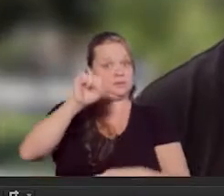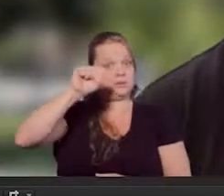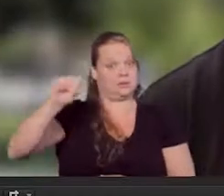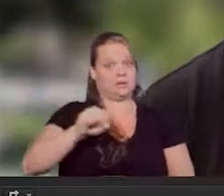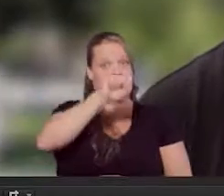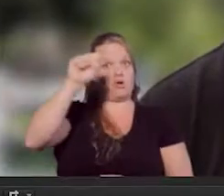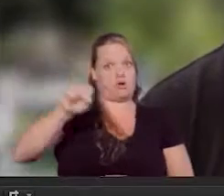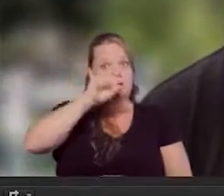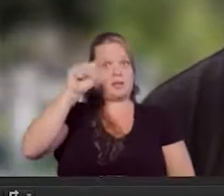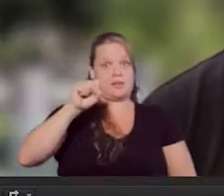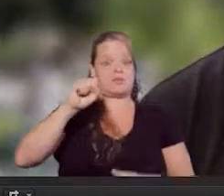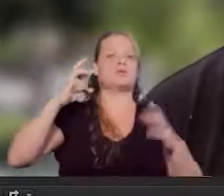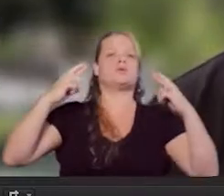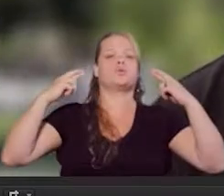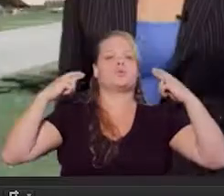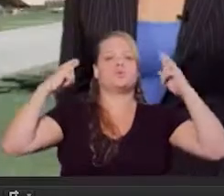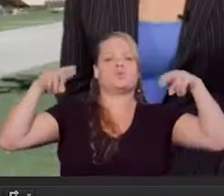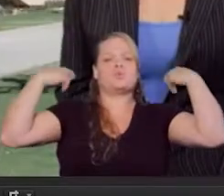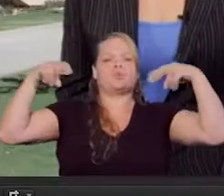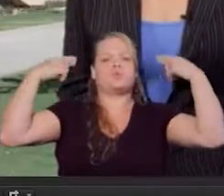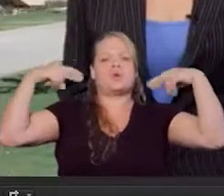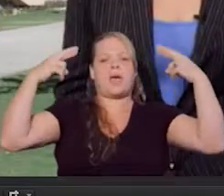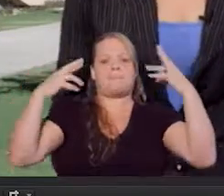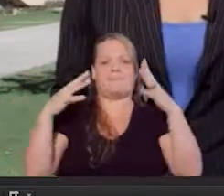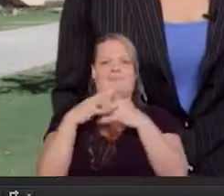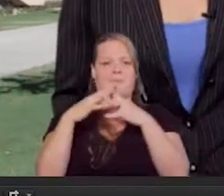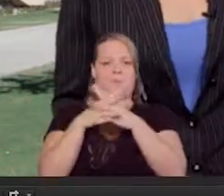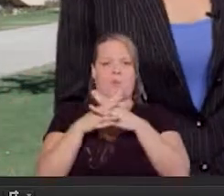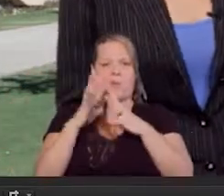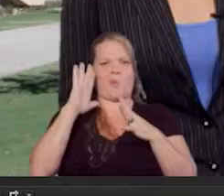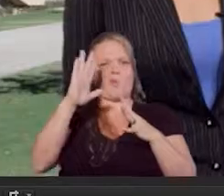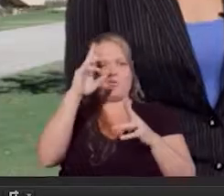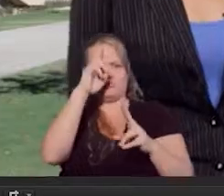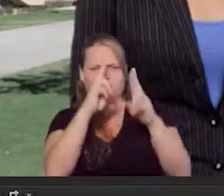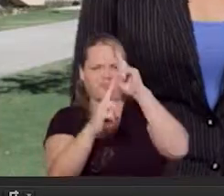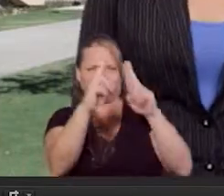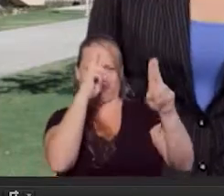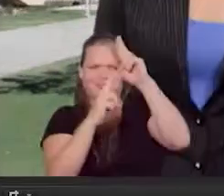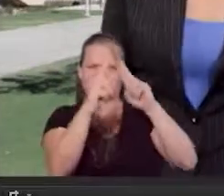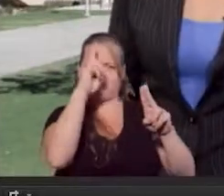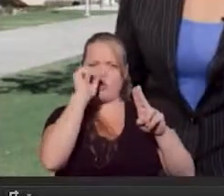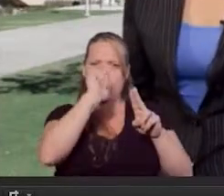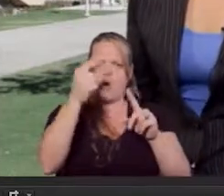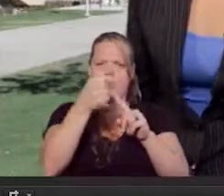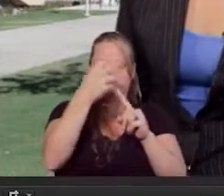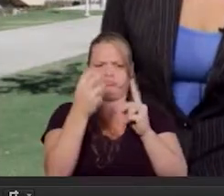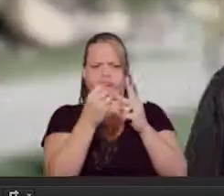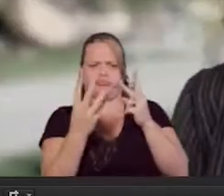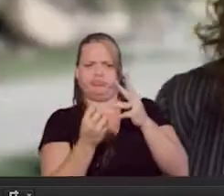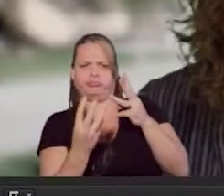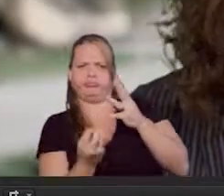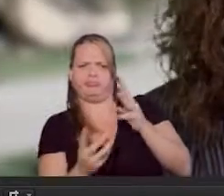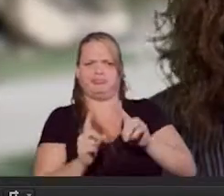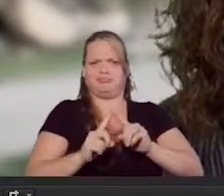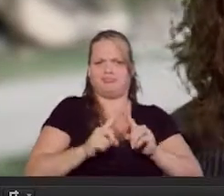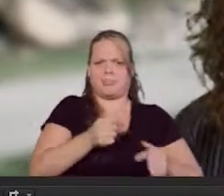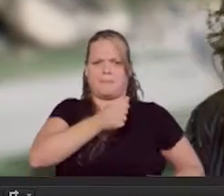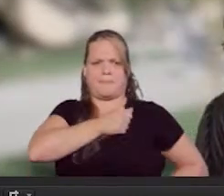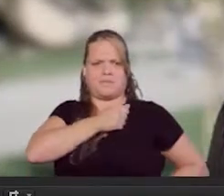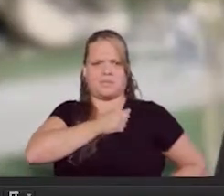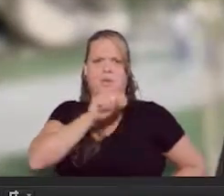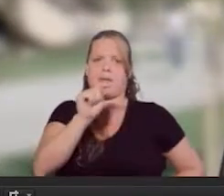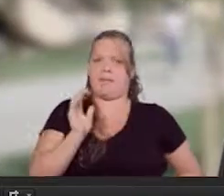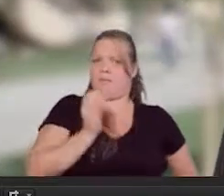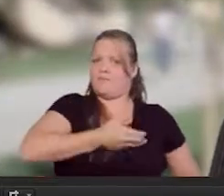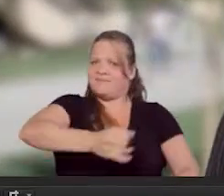gym at 6 p.m. both nights. And only $1 to get in with your FCC ID. On Saturday, Ram